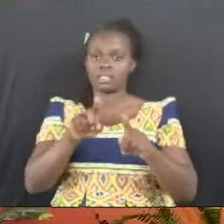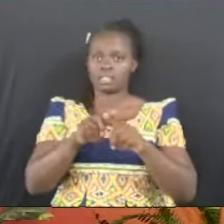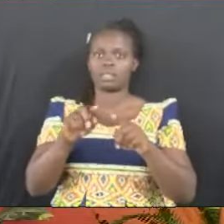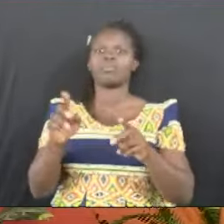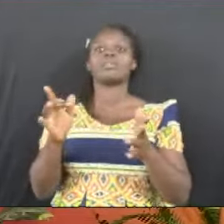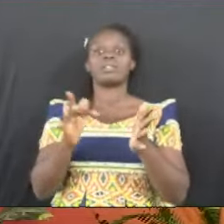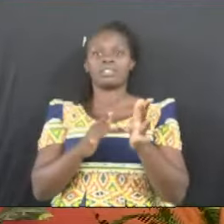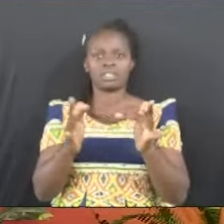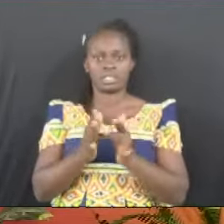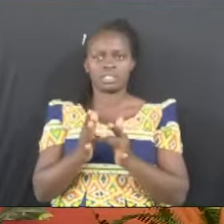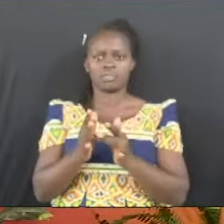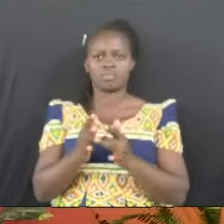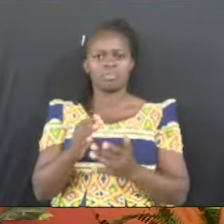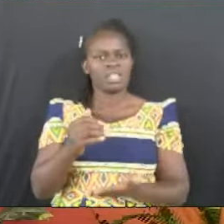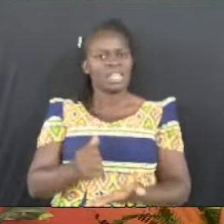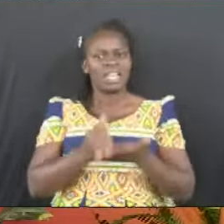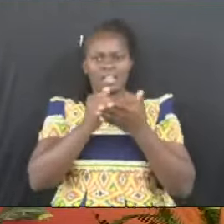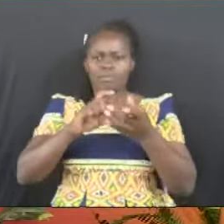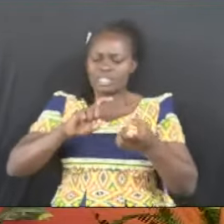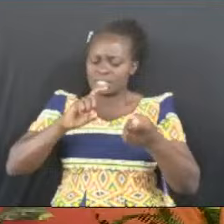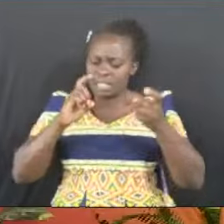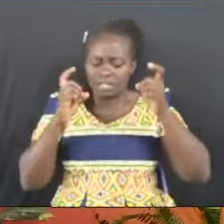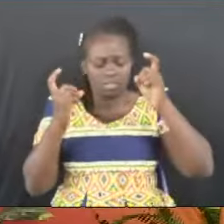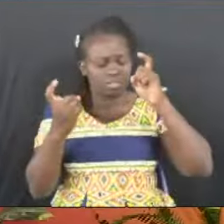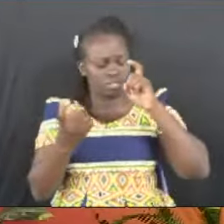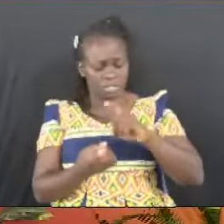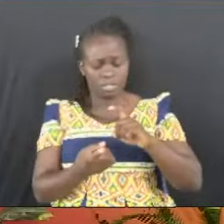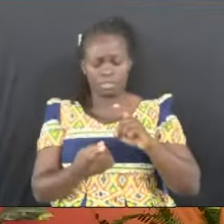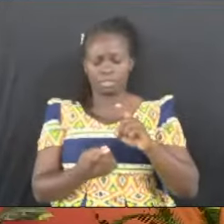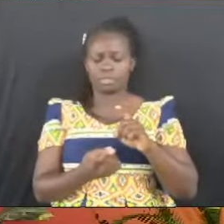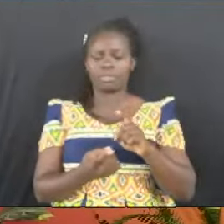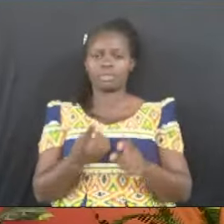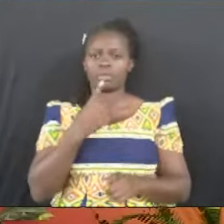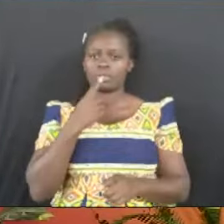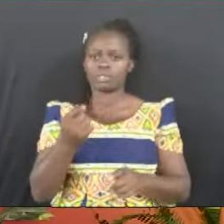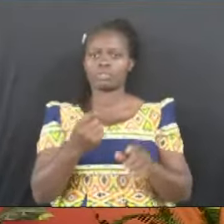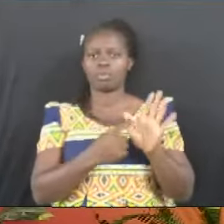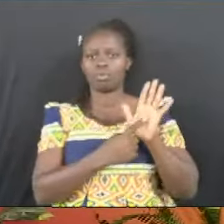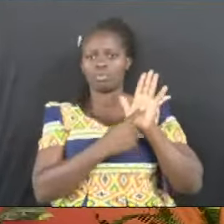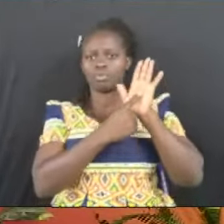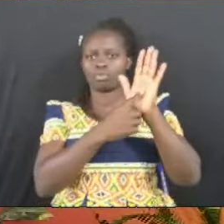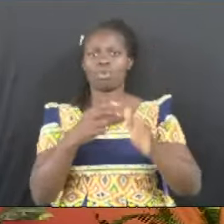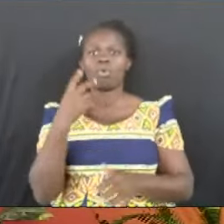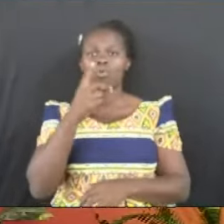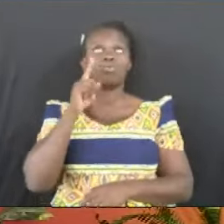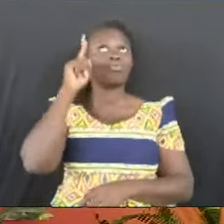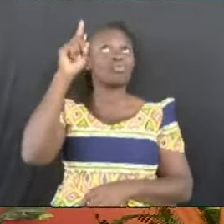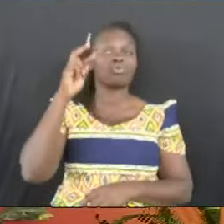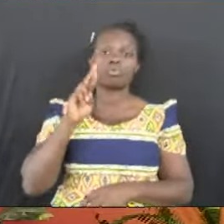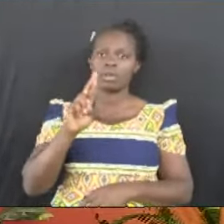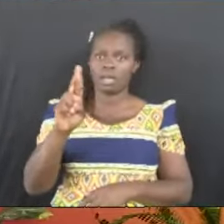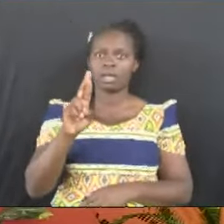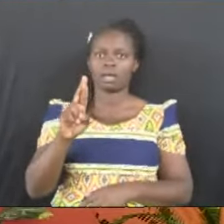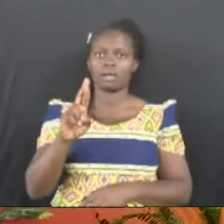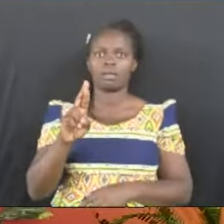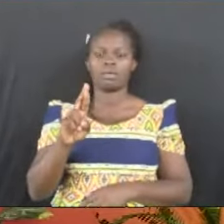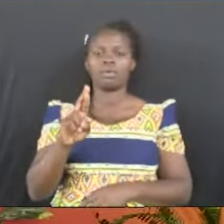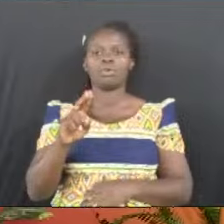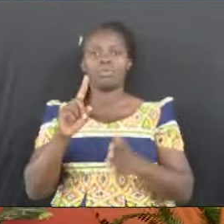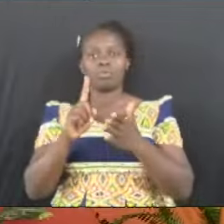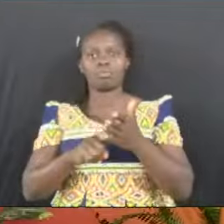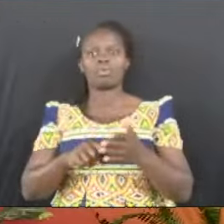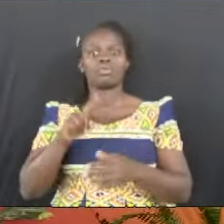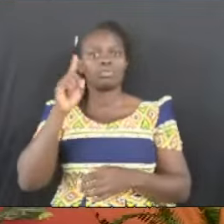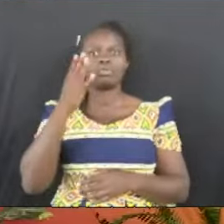be transformed by his teaching, to reflect who you really are and what you intended us to be when you